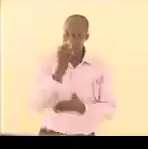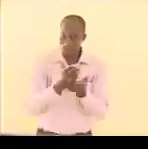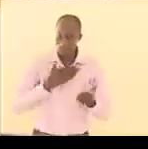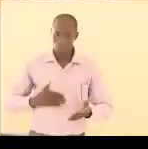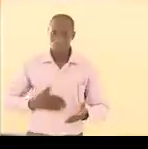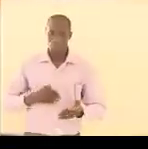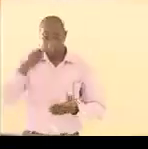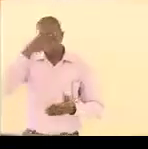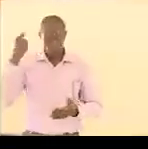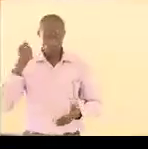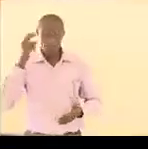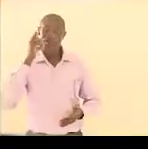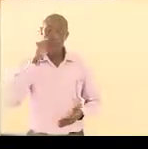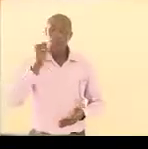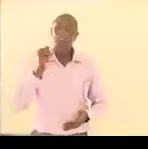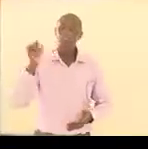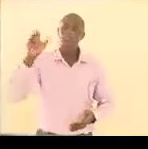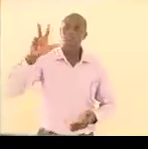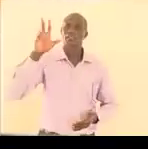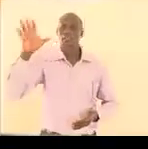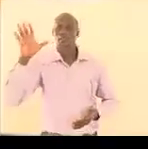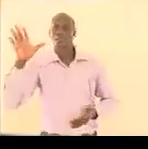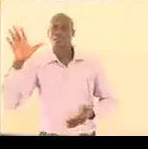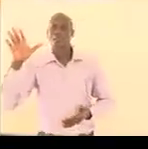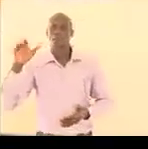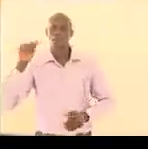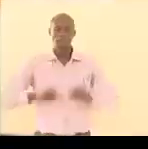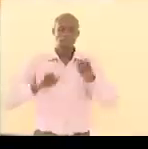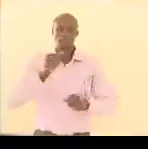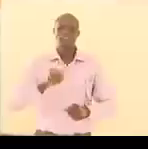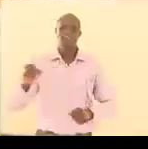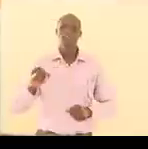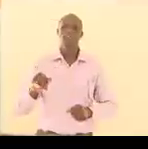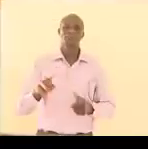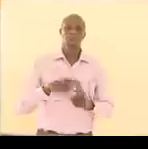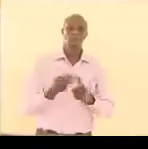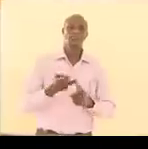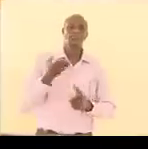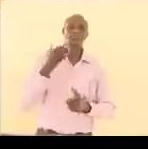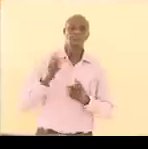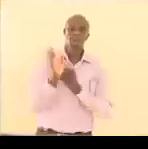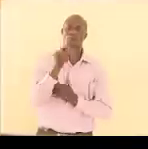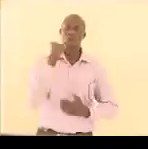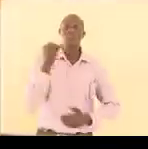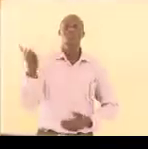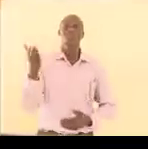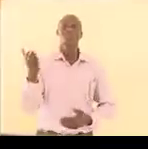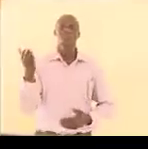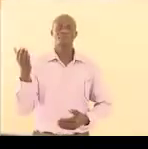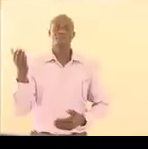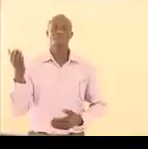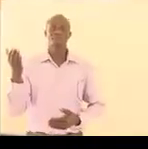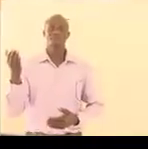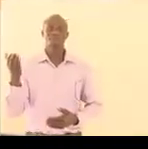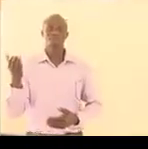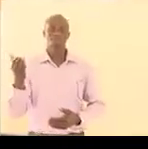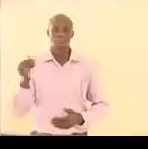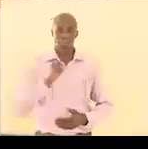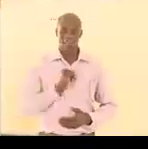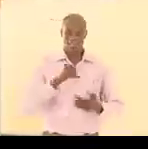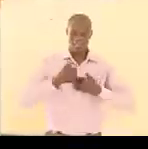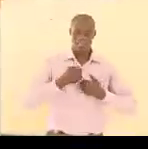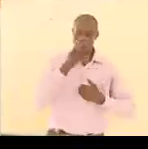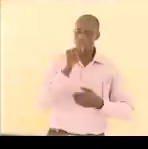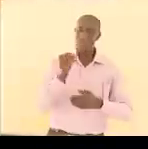that because she is 35, she is not married, she is doubting whether God exists. All she's saying is that, look, I have